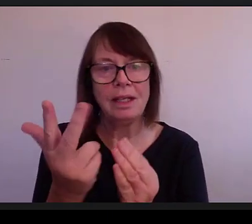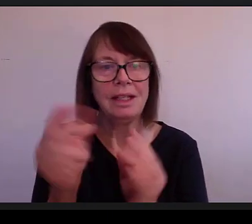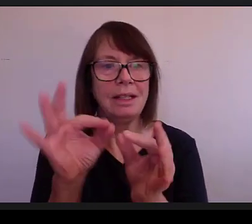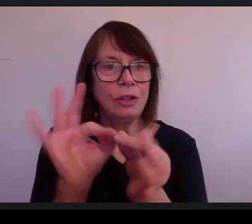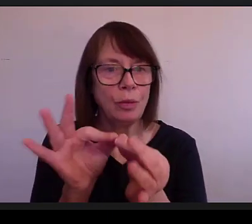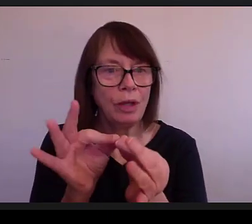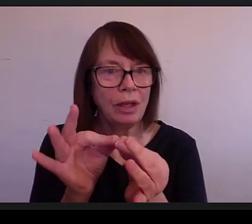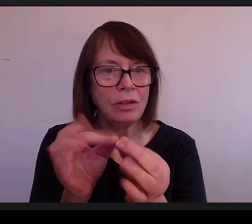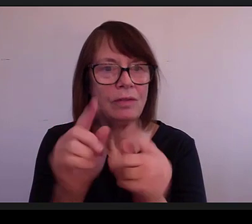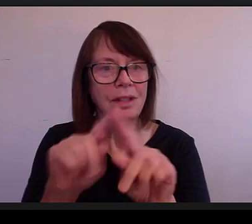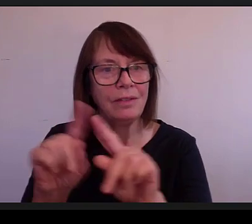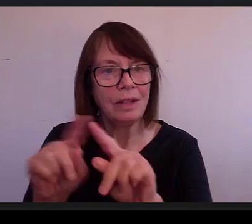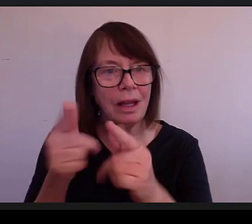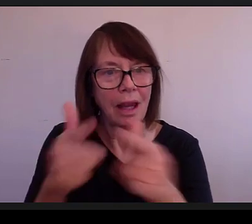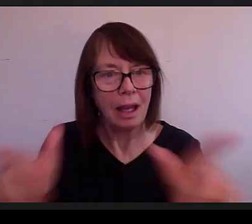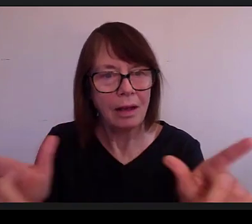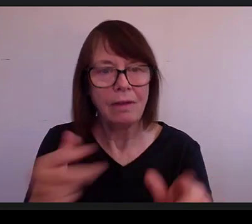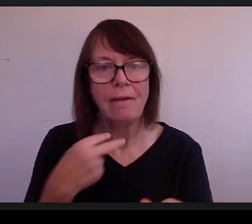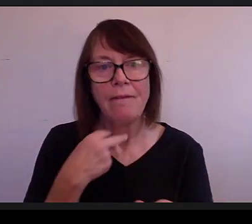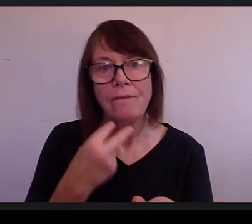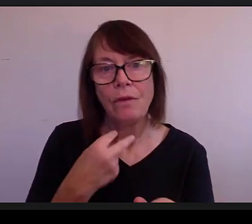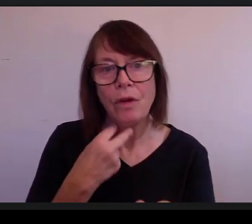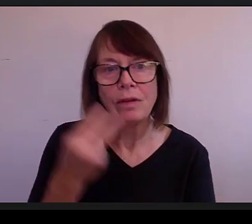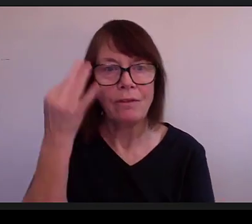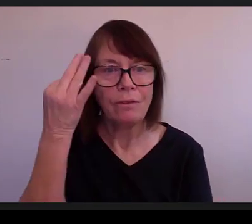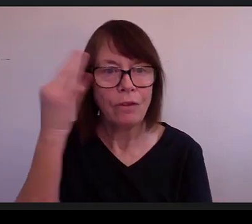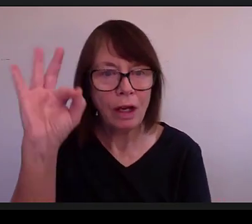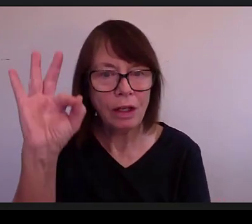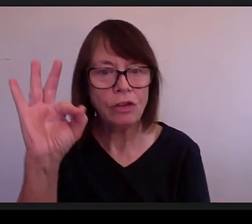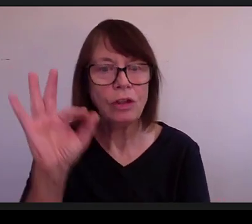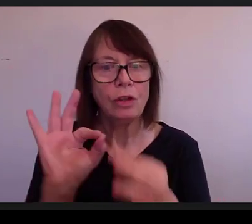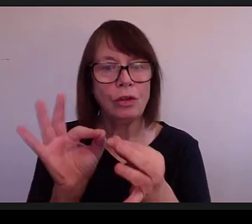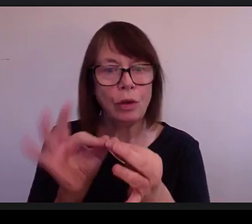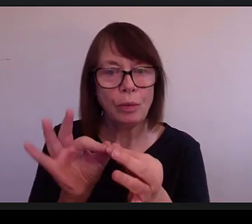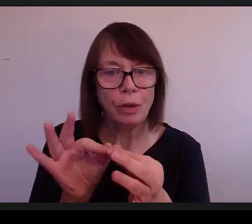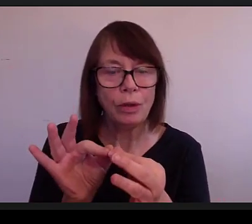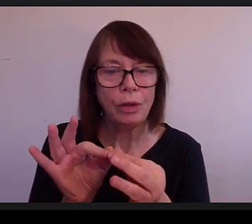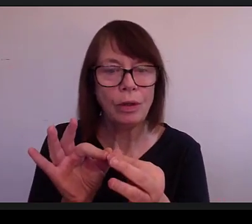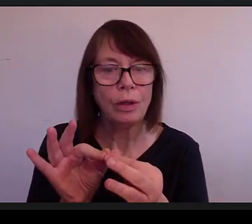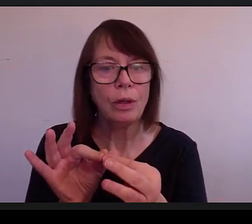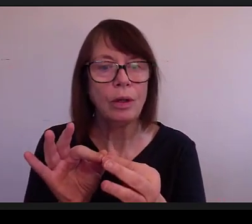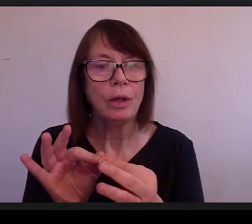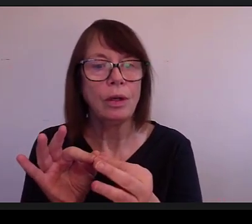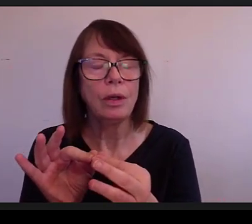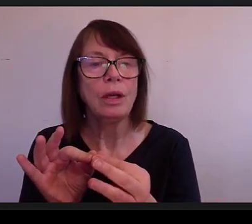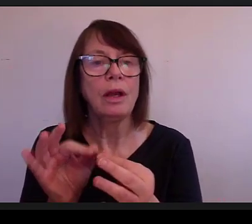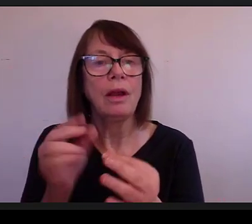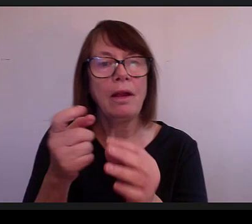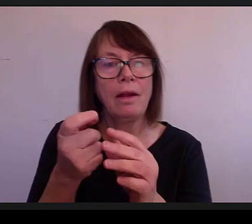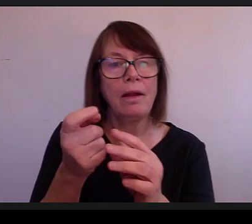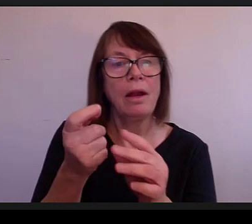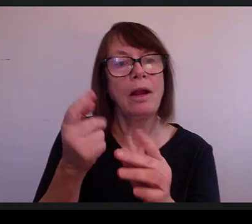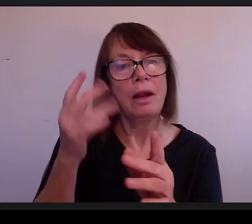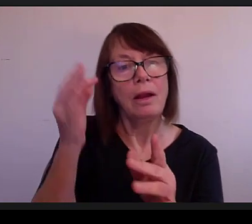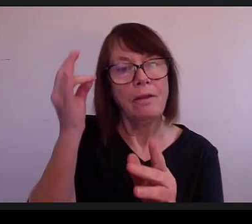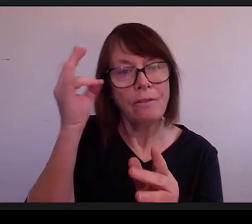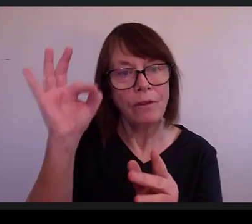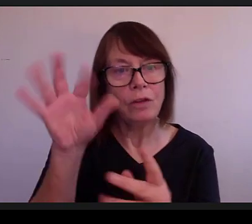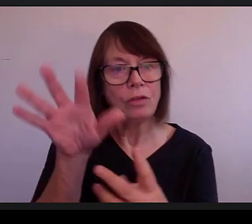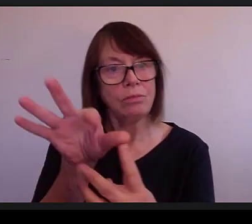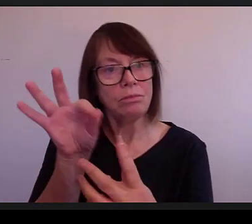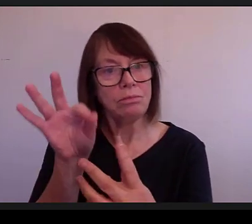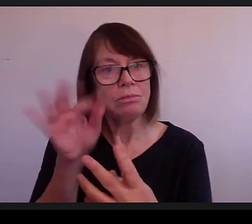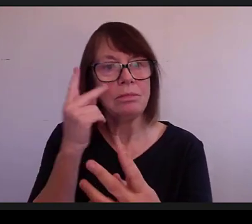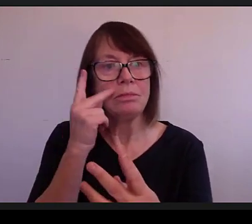If you would like to hear the voice of our French verbal interpreter, please select French from the interpretation menu at the bottom of